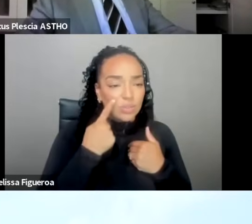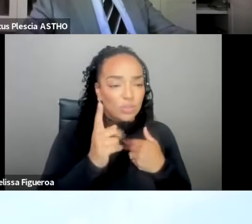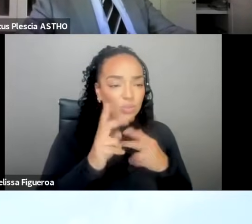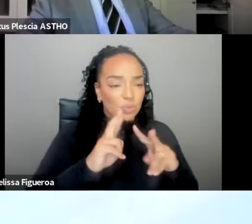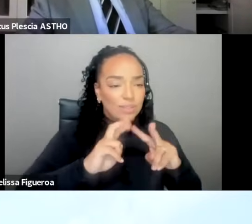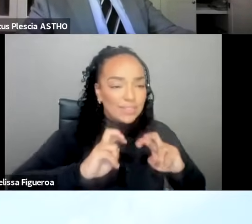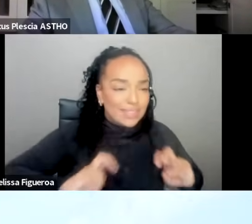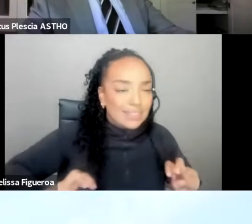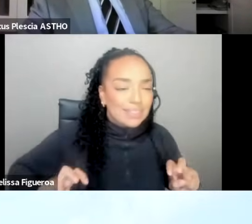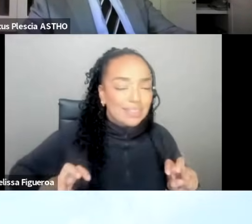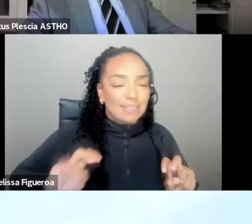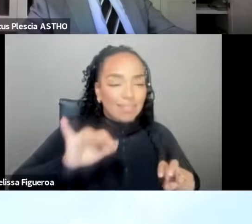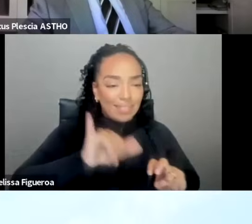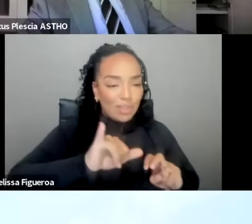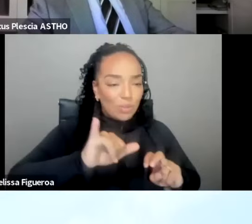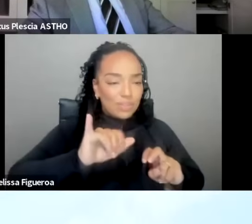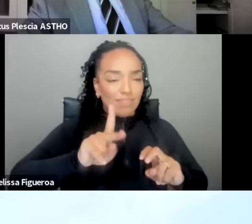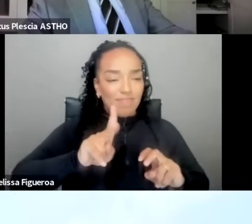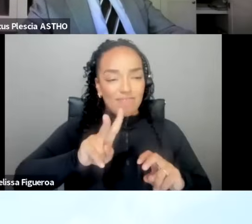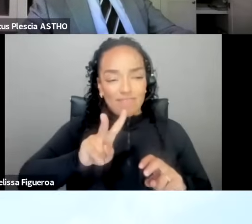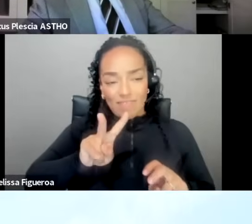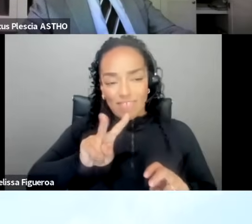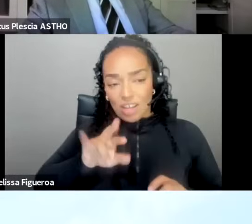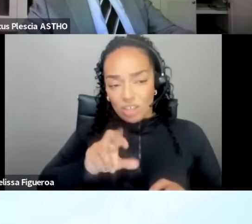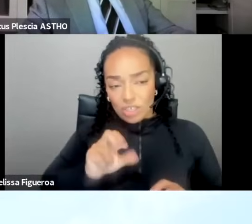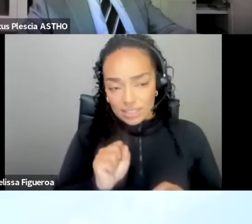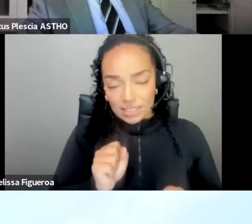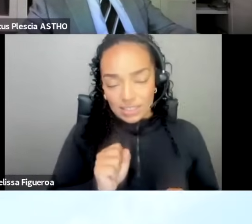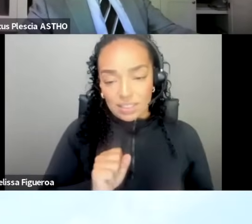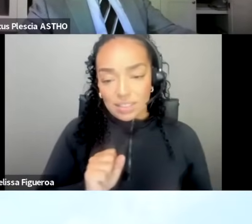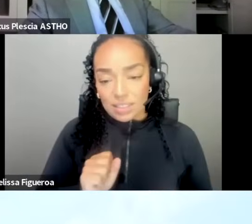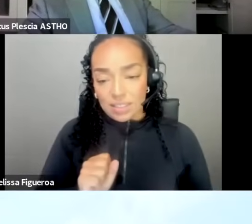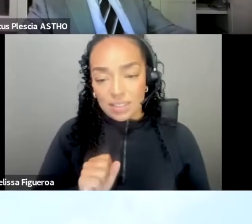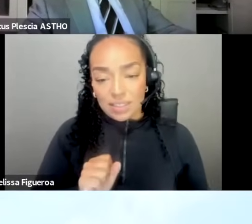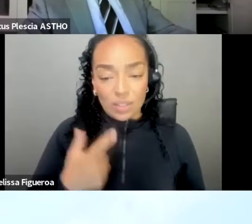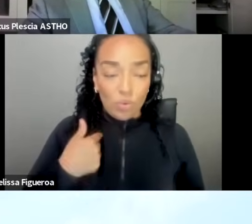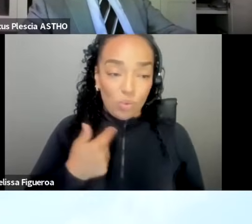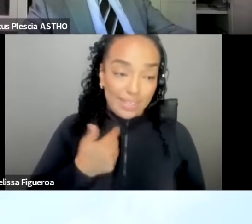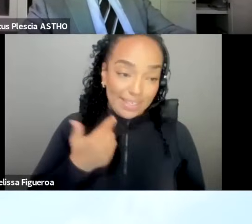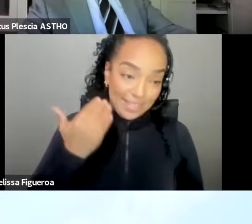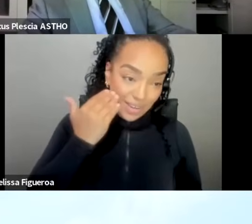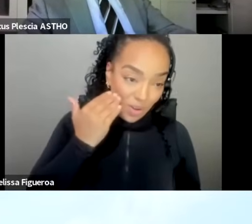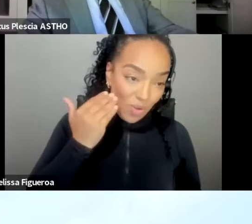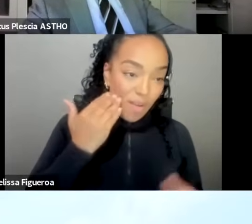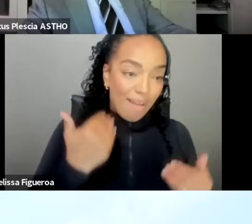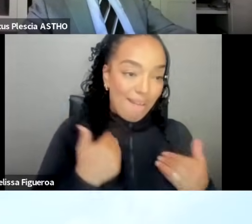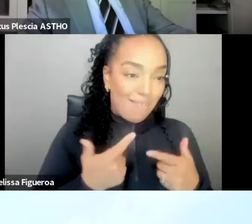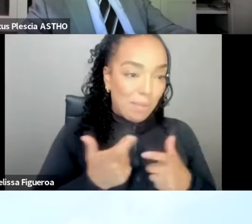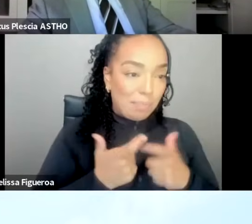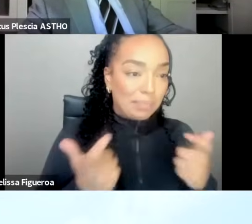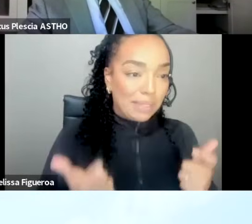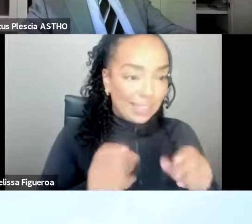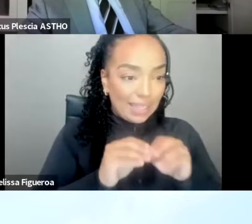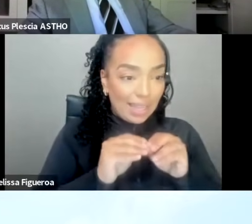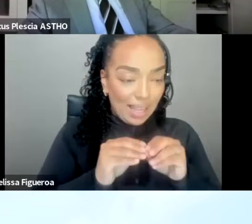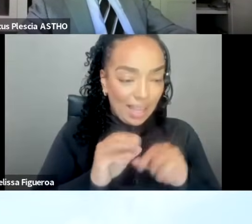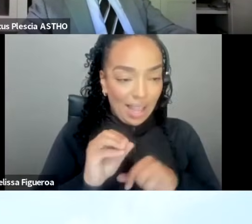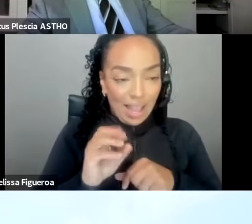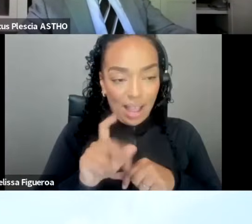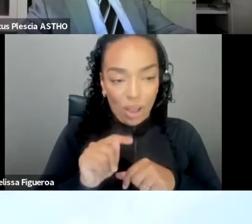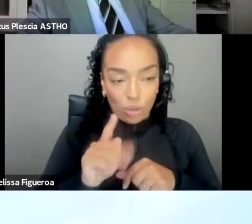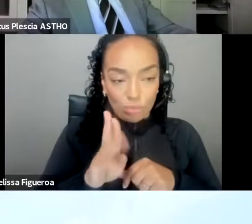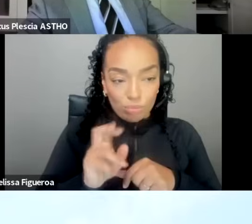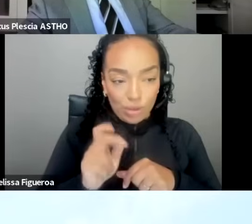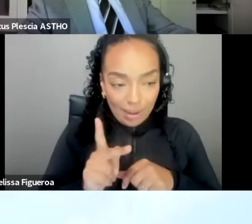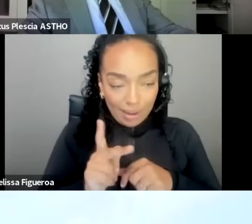these viruses. As we know, there is this big outbreak in migraine waterfowl, and